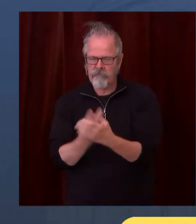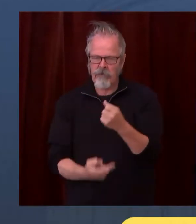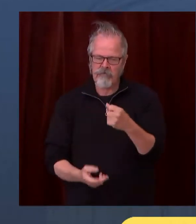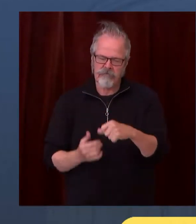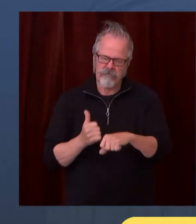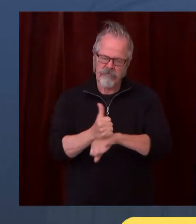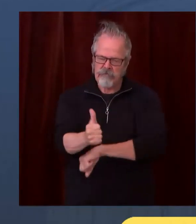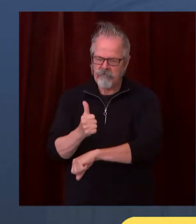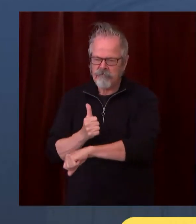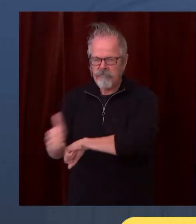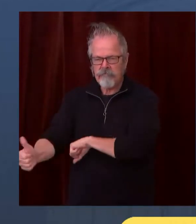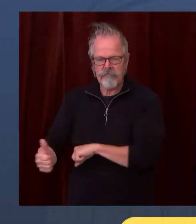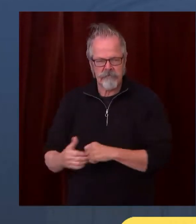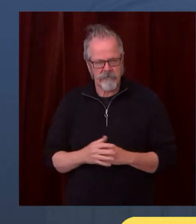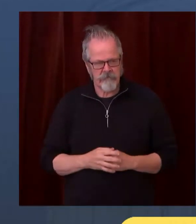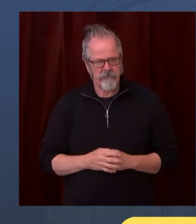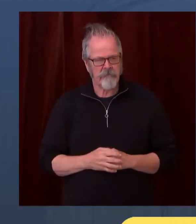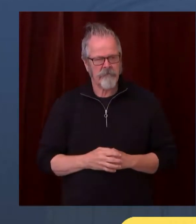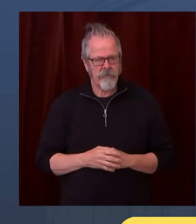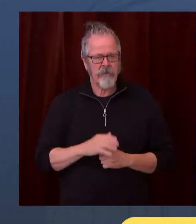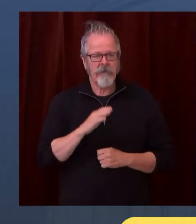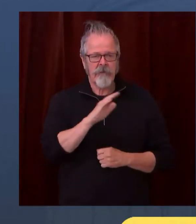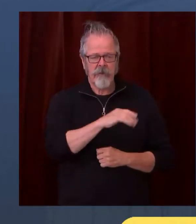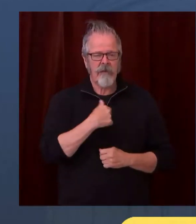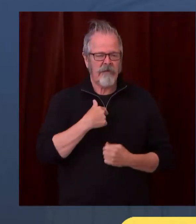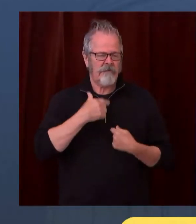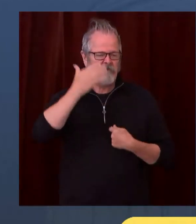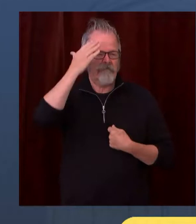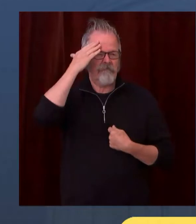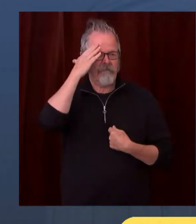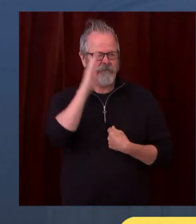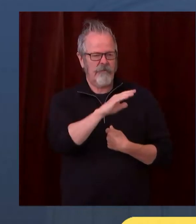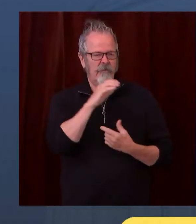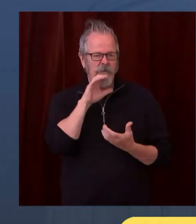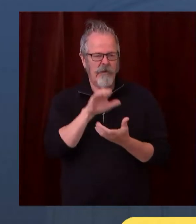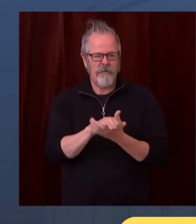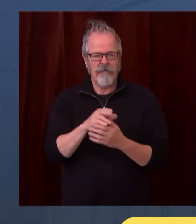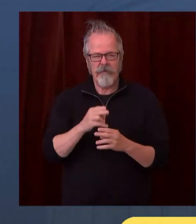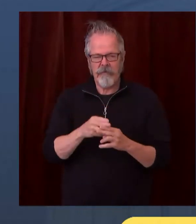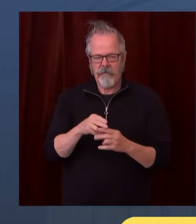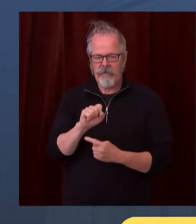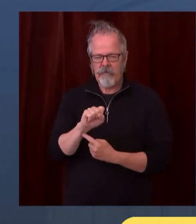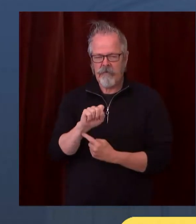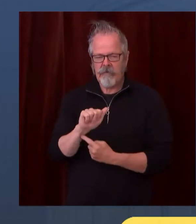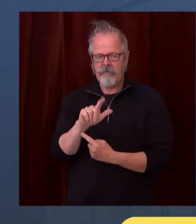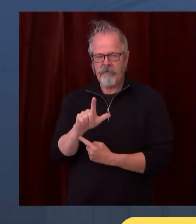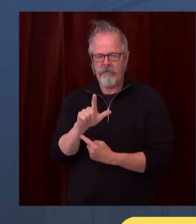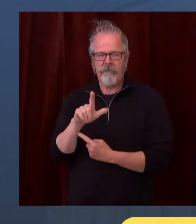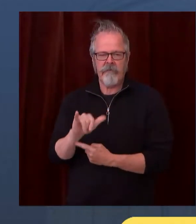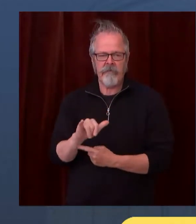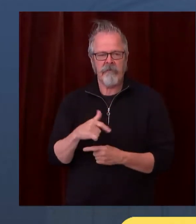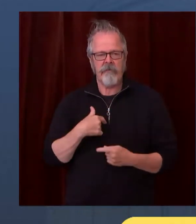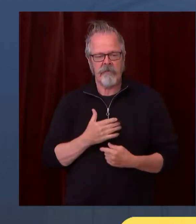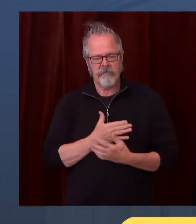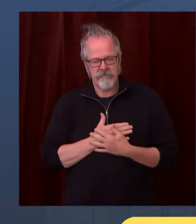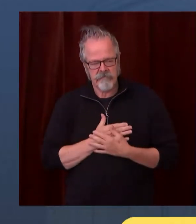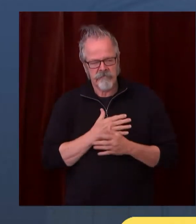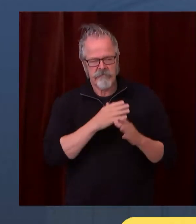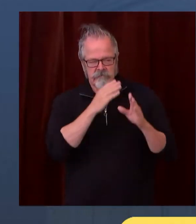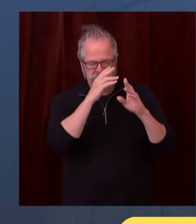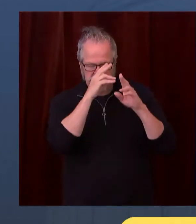honoring his public service in so many regards. With that said, I'd like to give you an update on our COVID